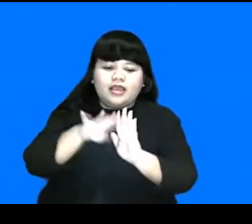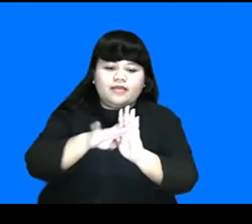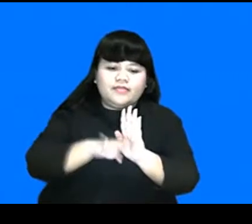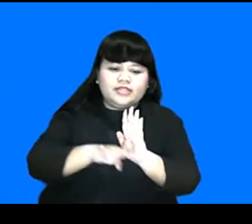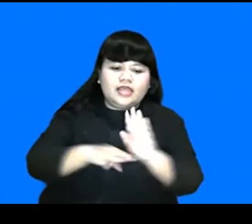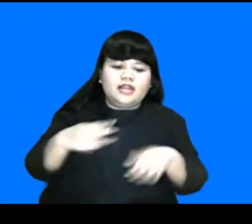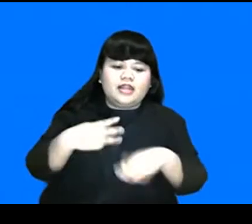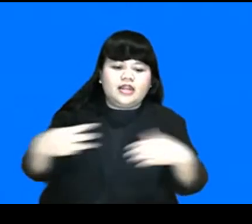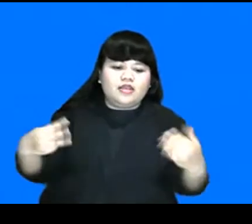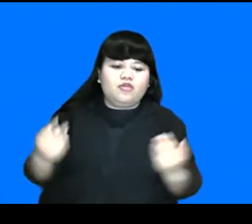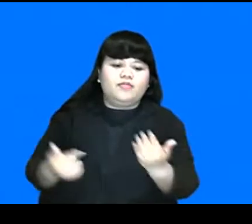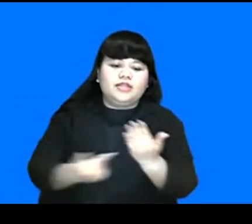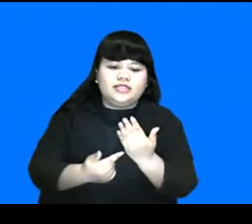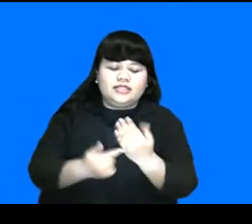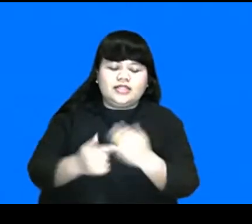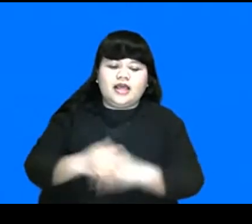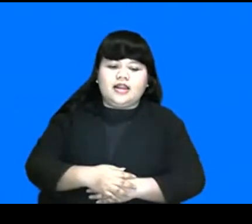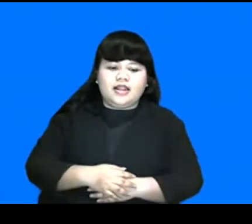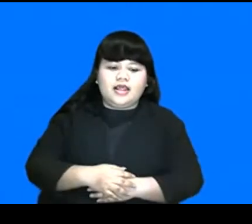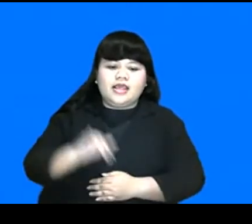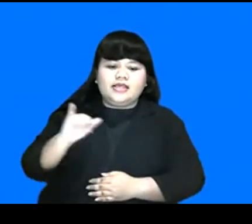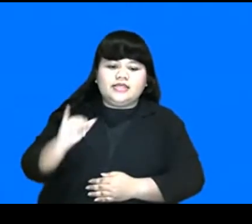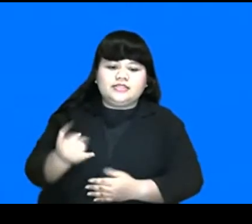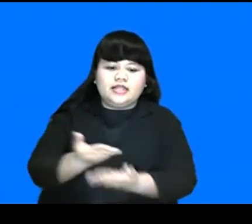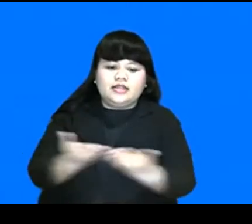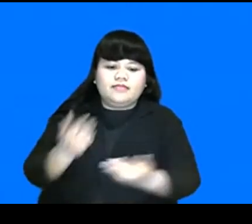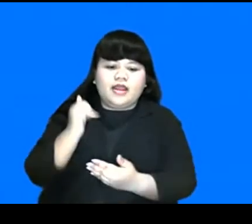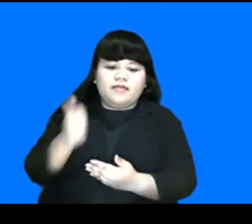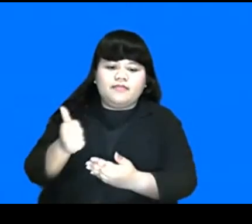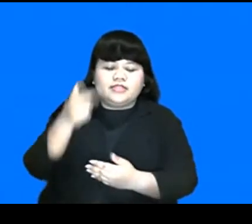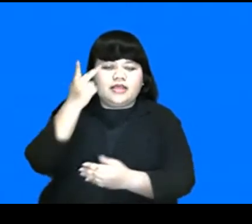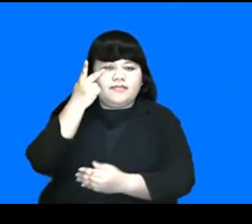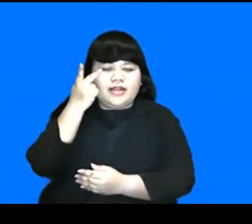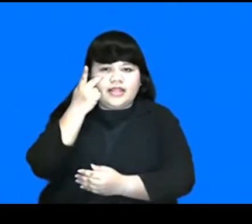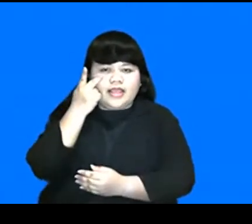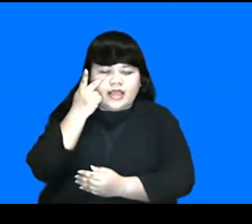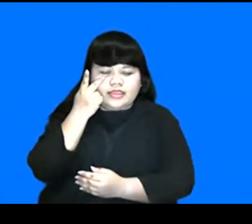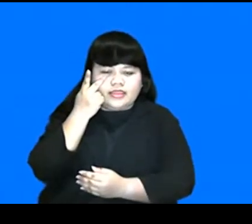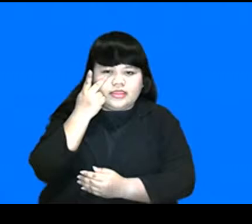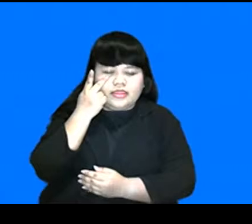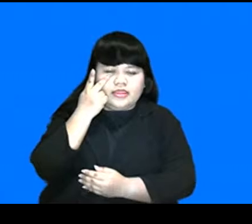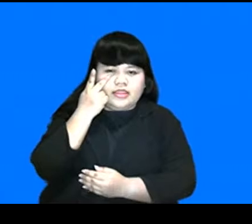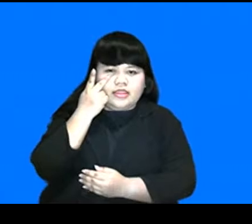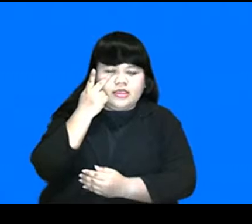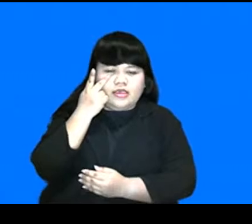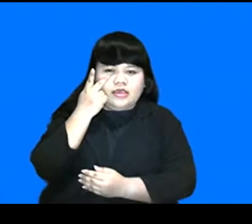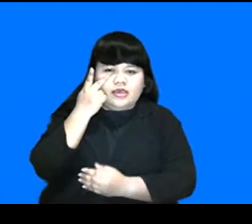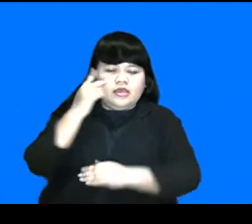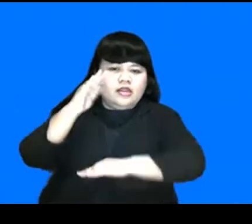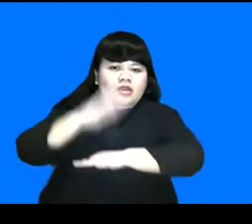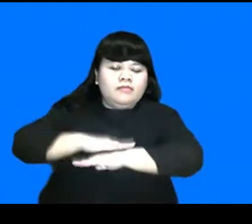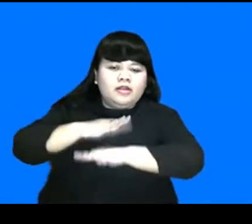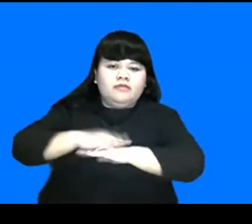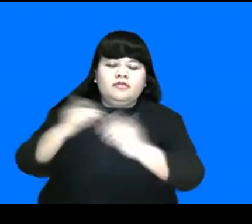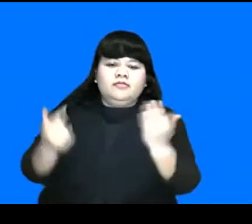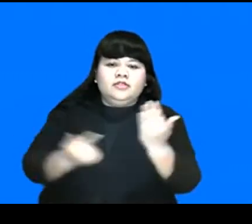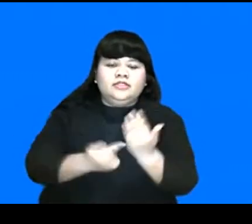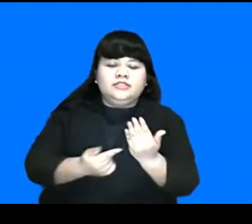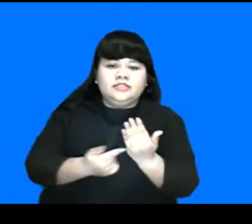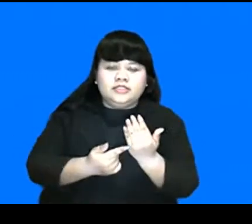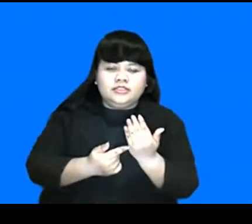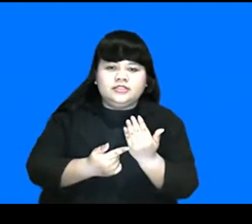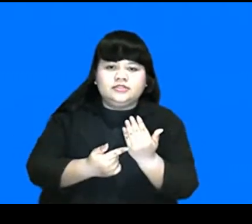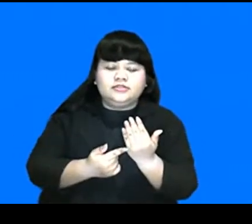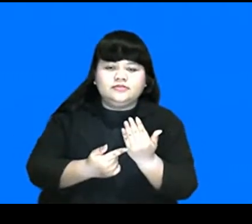They see the unfairness of the big digital platforms getting away with not paying taxes